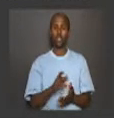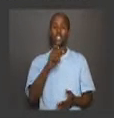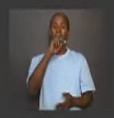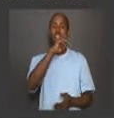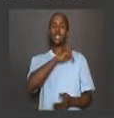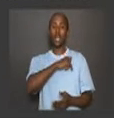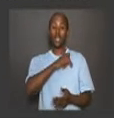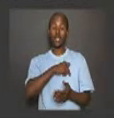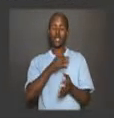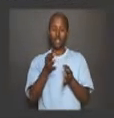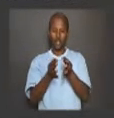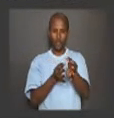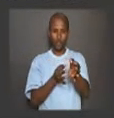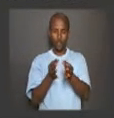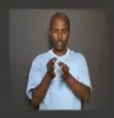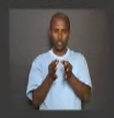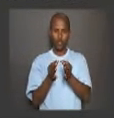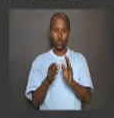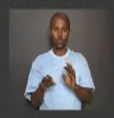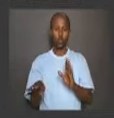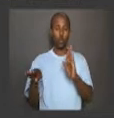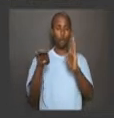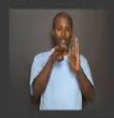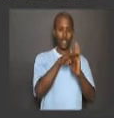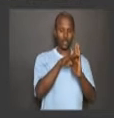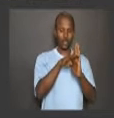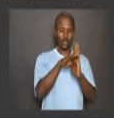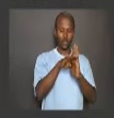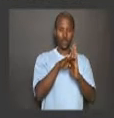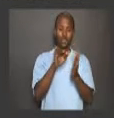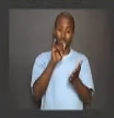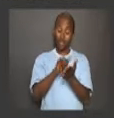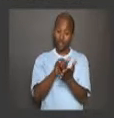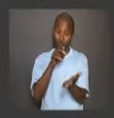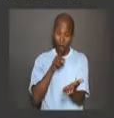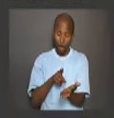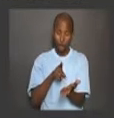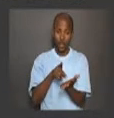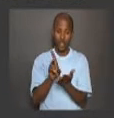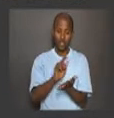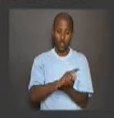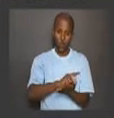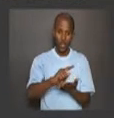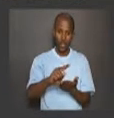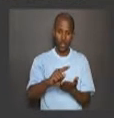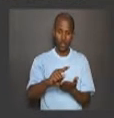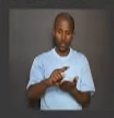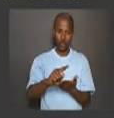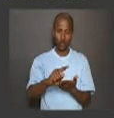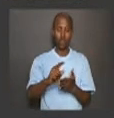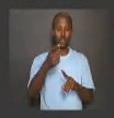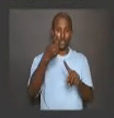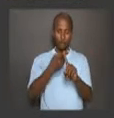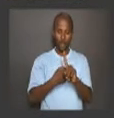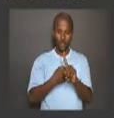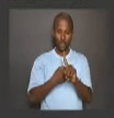Salary refers to compensation that is paid by the week, the